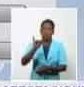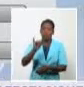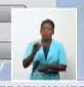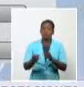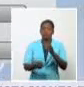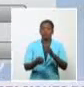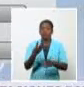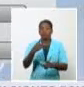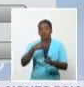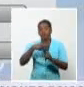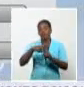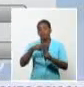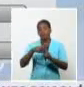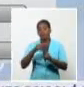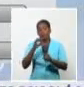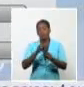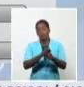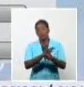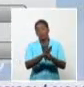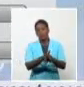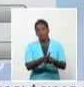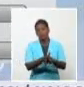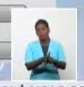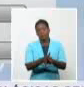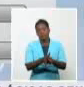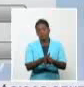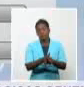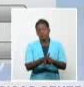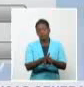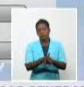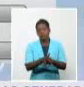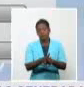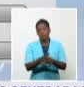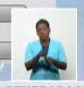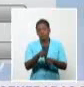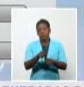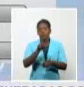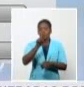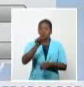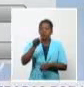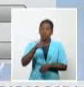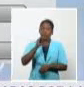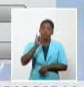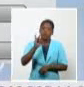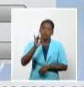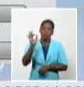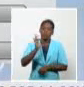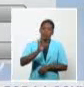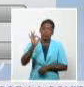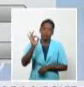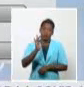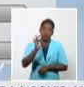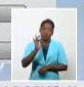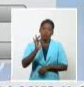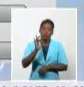We can say that until 12 o'clock at night in Havana, remember that all the information I give here corresponds to the